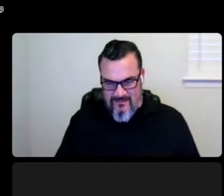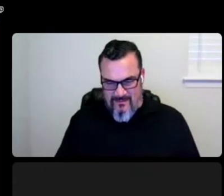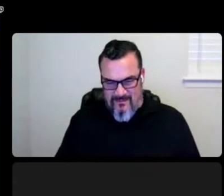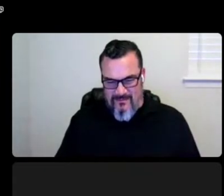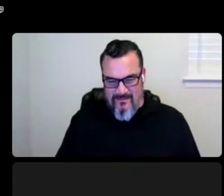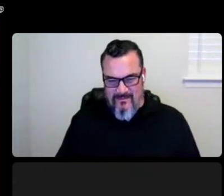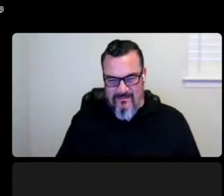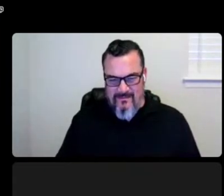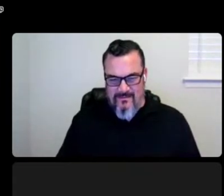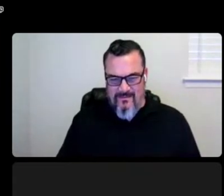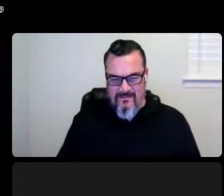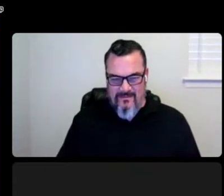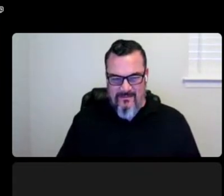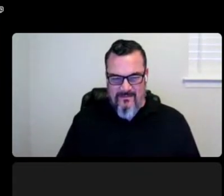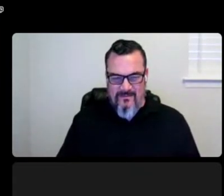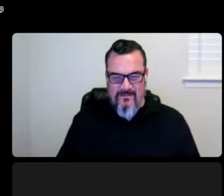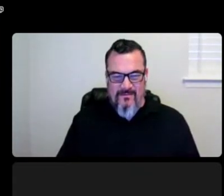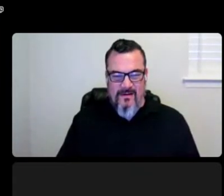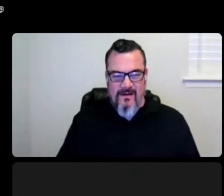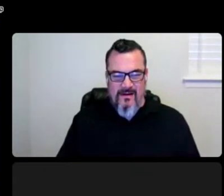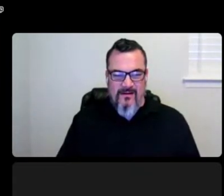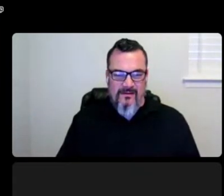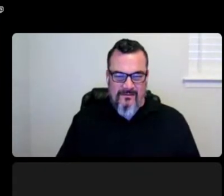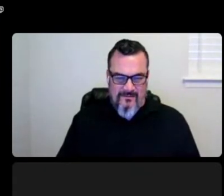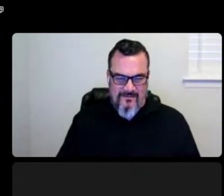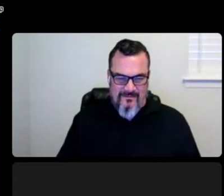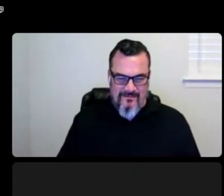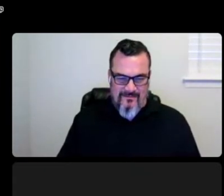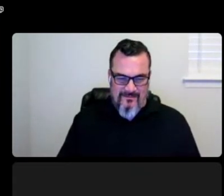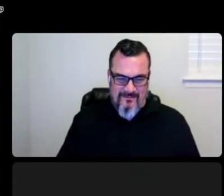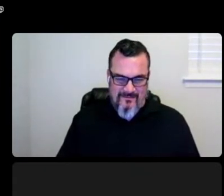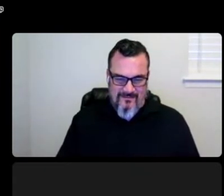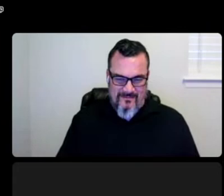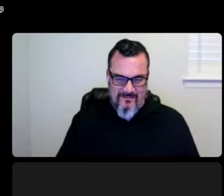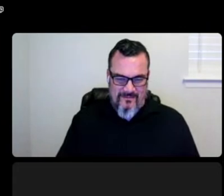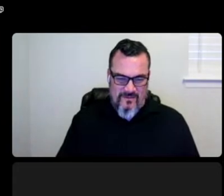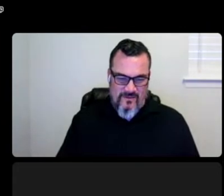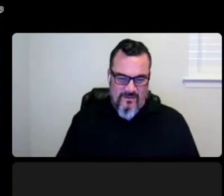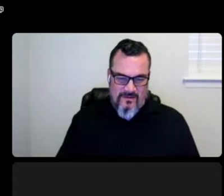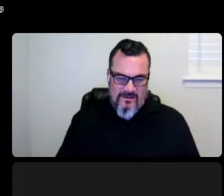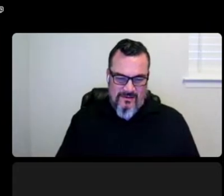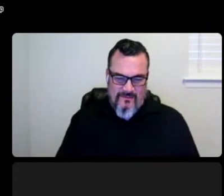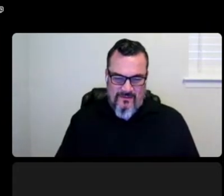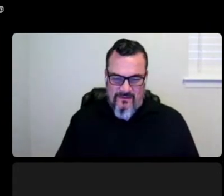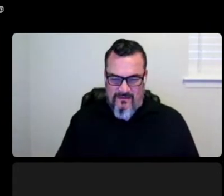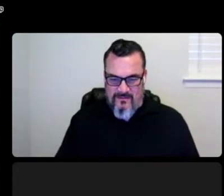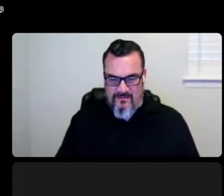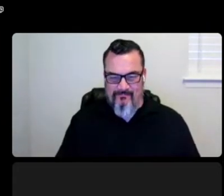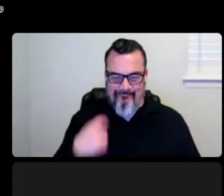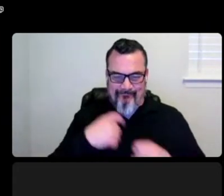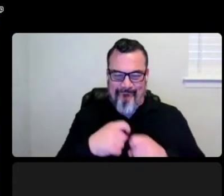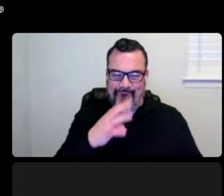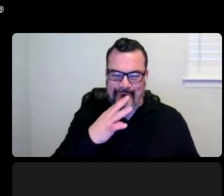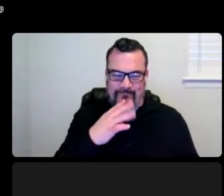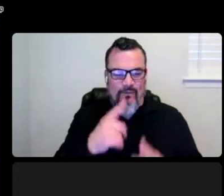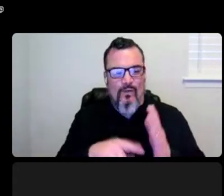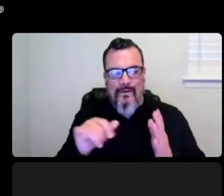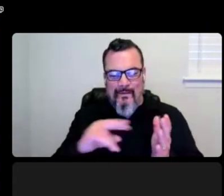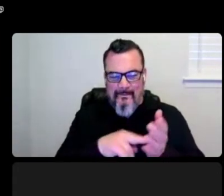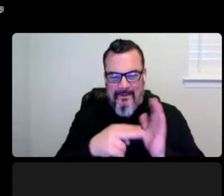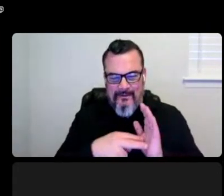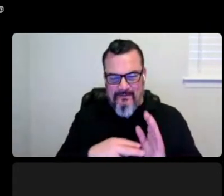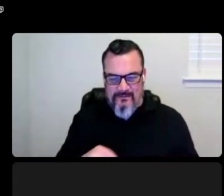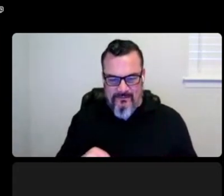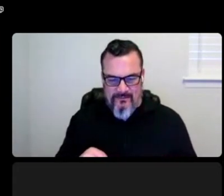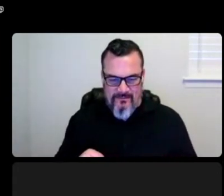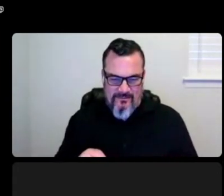boda. Lava cada coche como si fuera a llevar a los novios a su boda. What's that mean? Wash